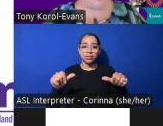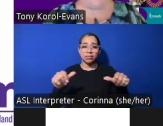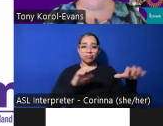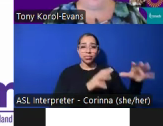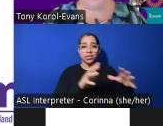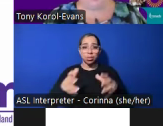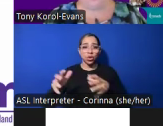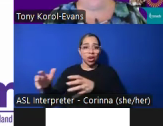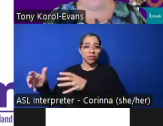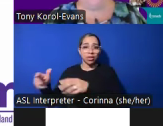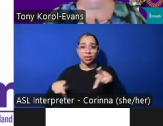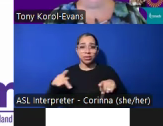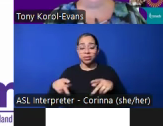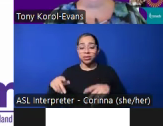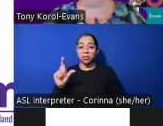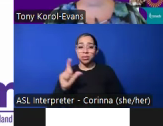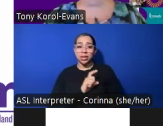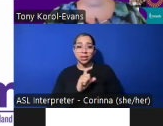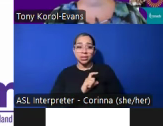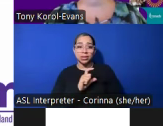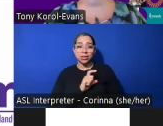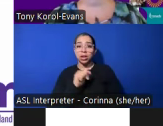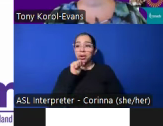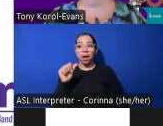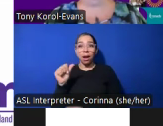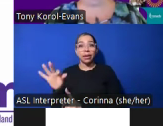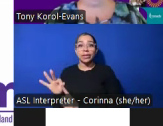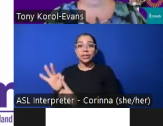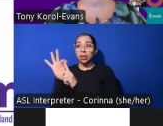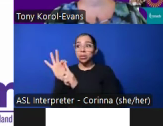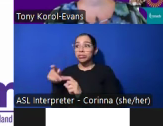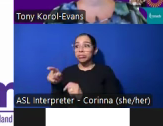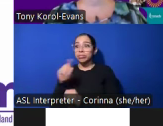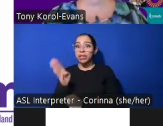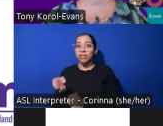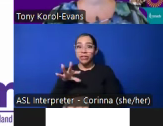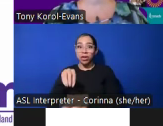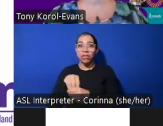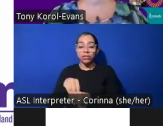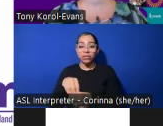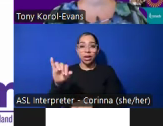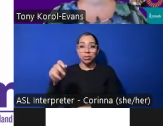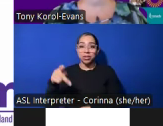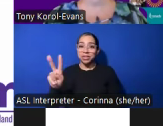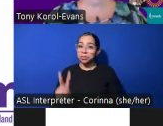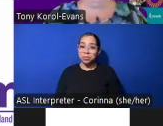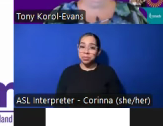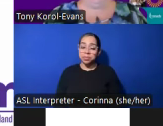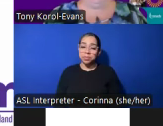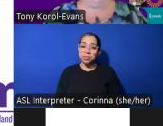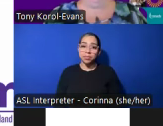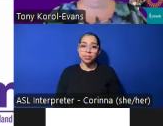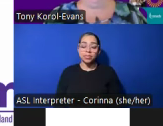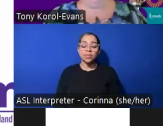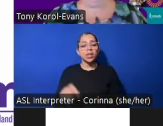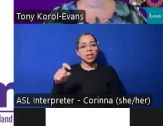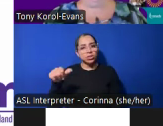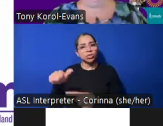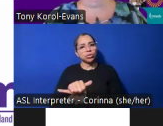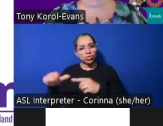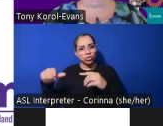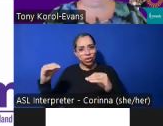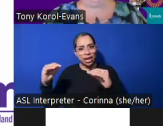are not an exception to that rule, as Samantha has pointed out. And so we need to train police. And one of the